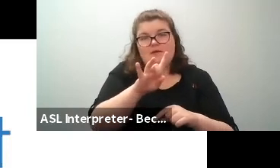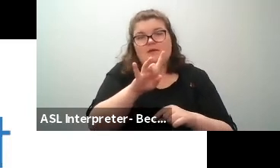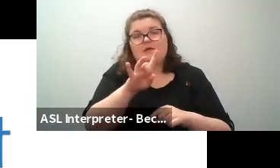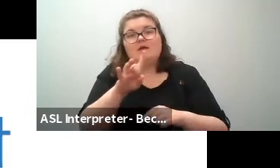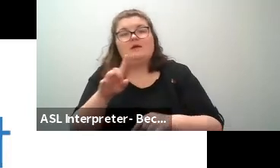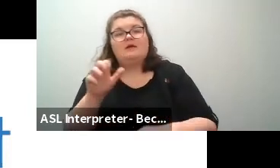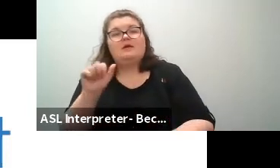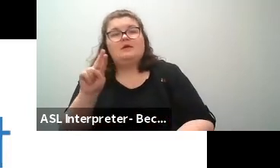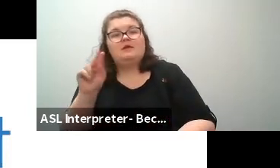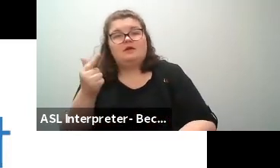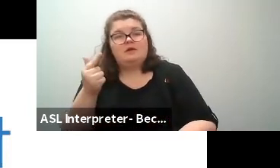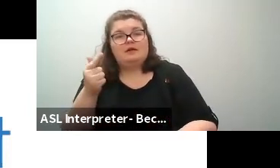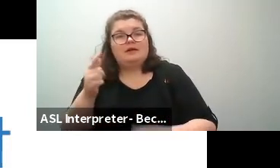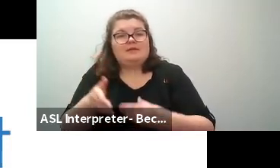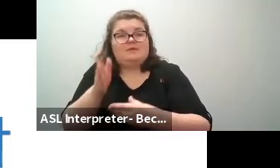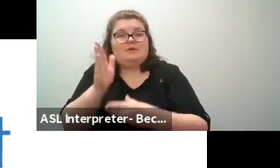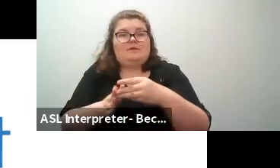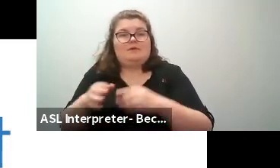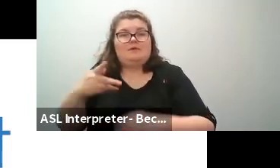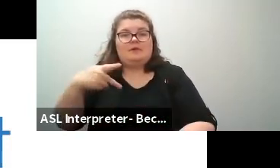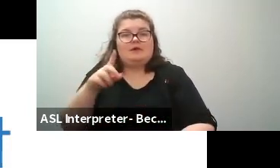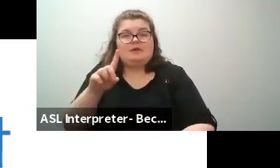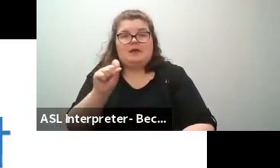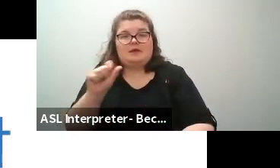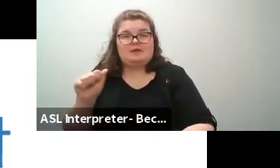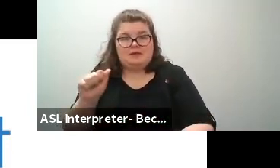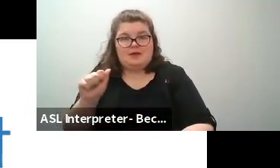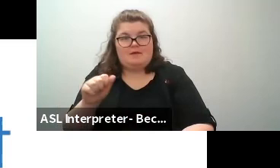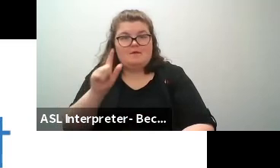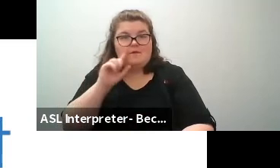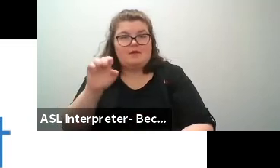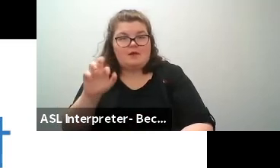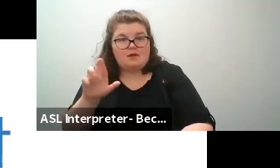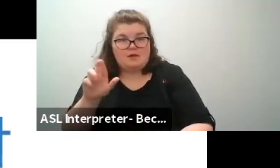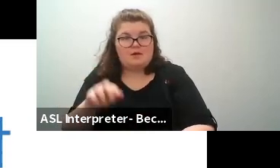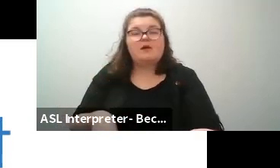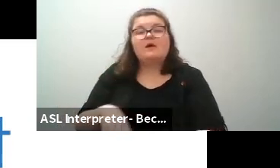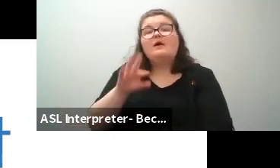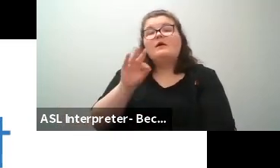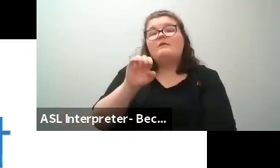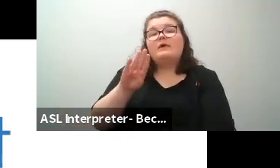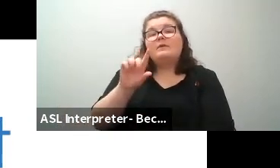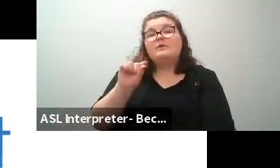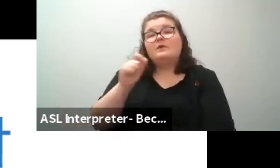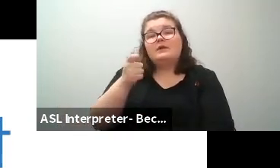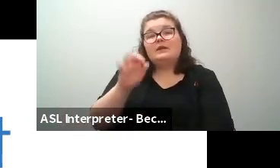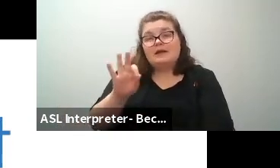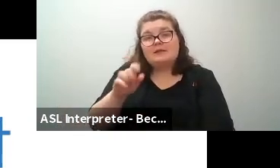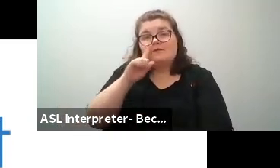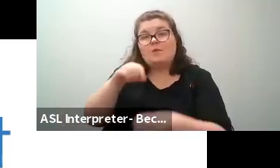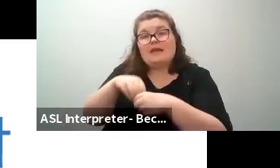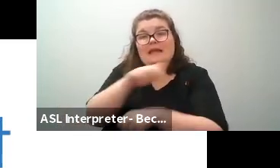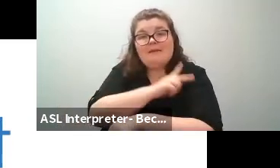final PDSA cycle in the emergency department. February 2019 was the initial cycle in inpatient, and